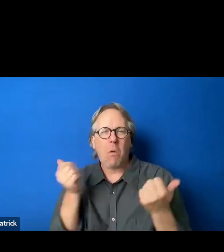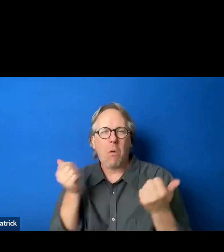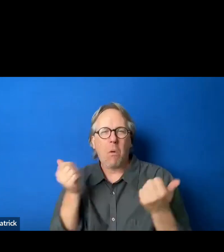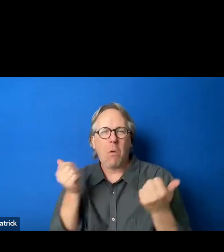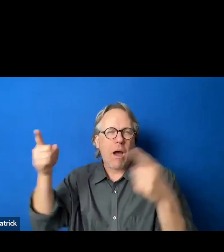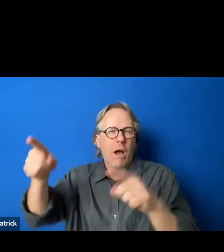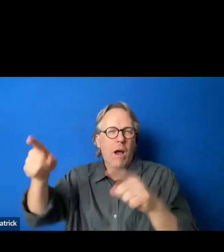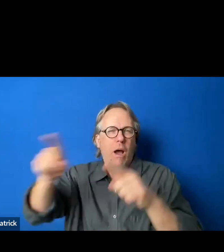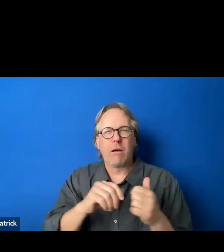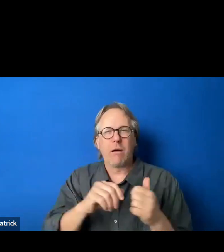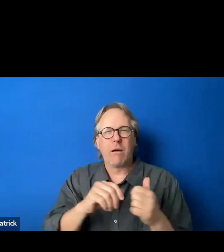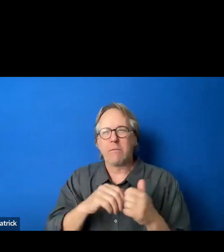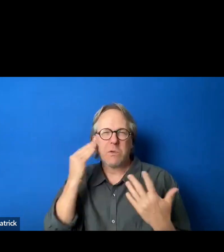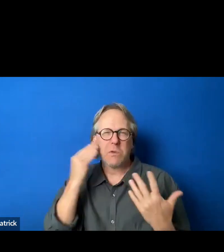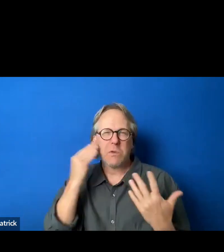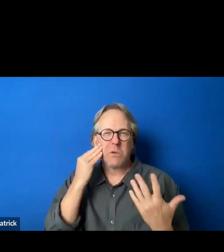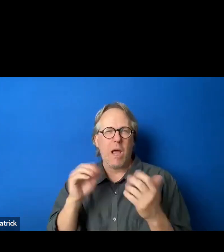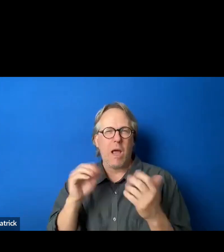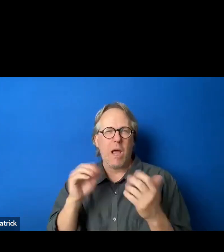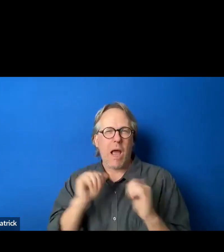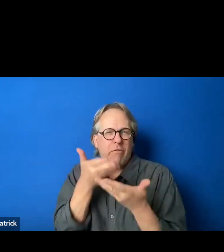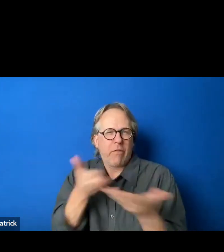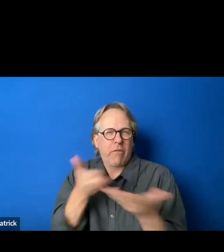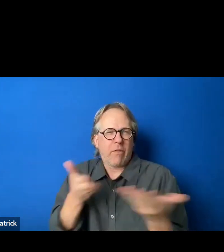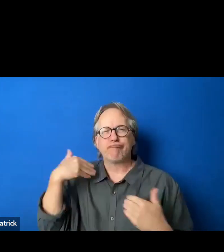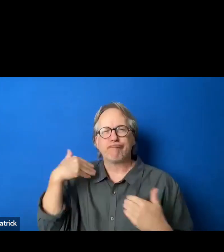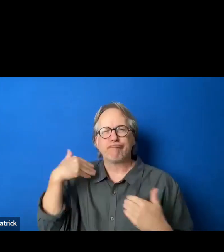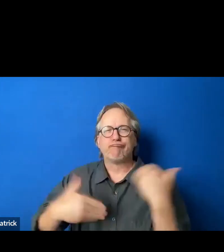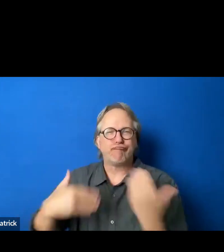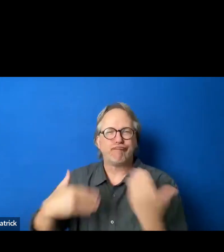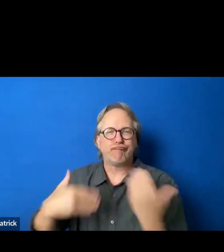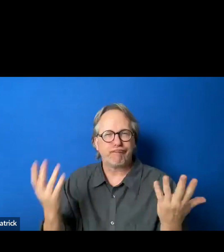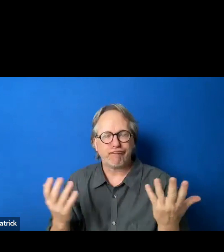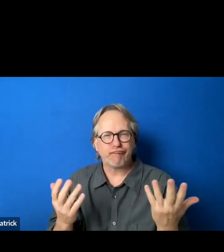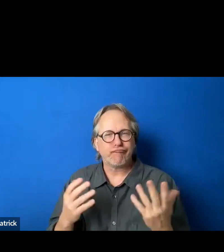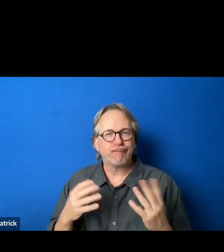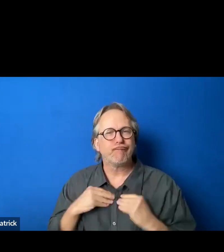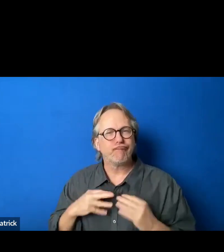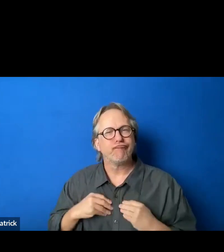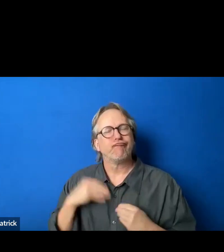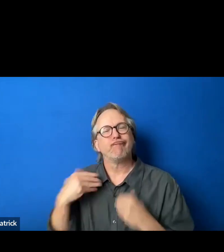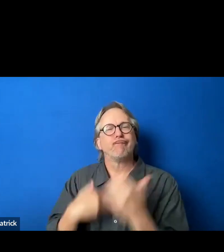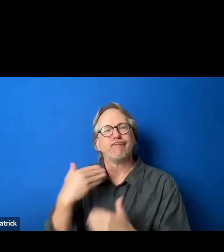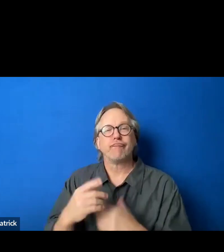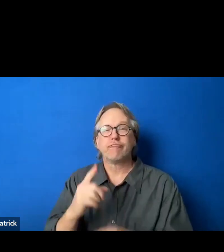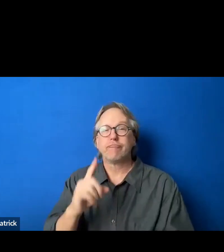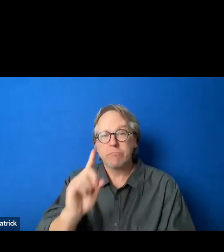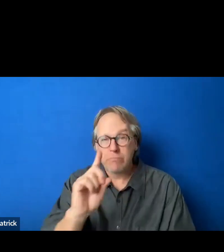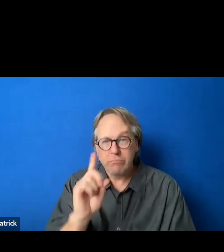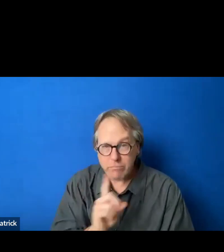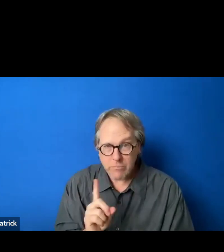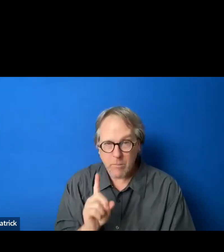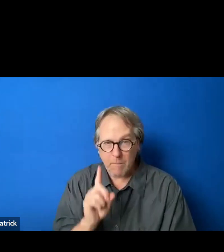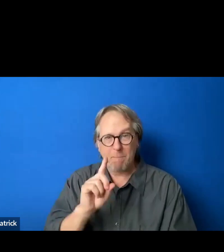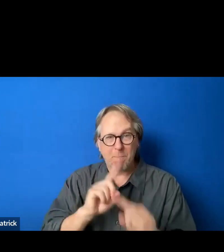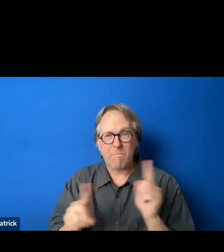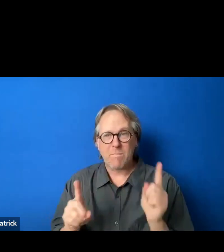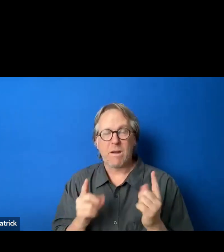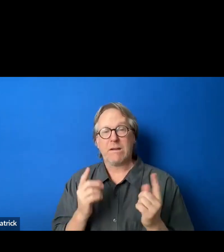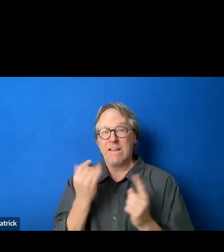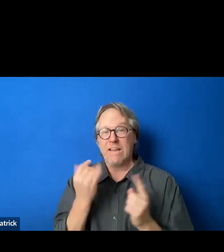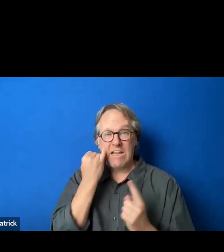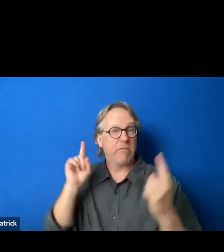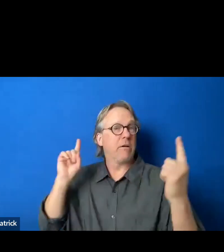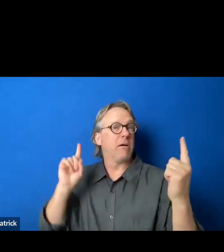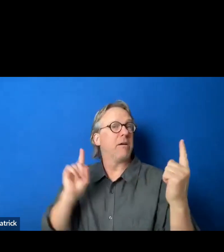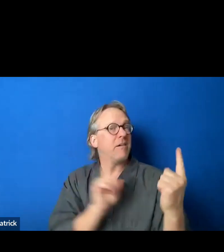And so much of what we're faced with in interaction and